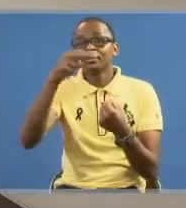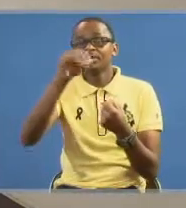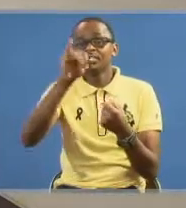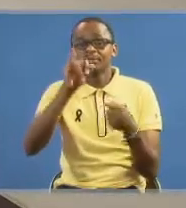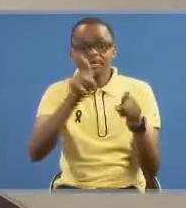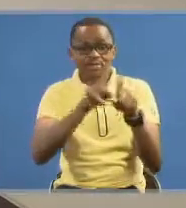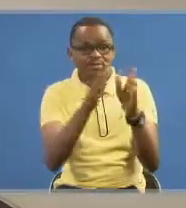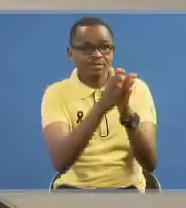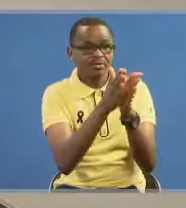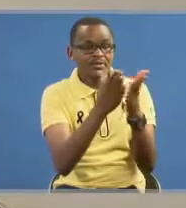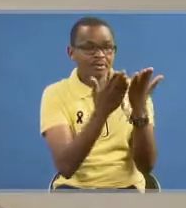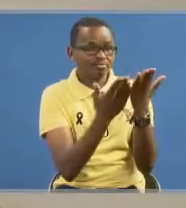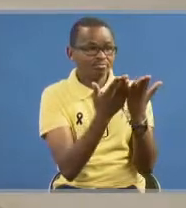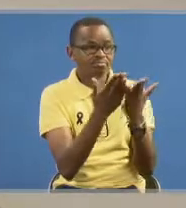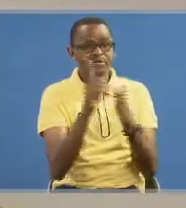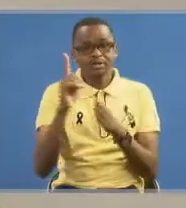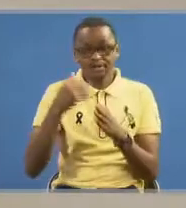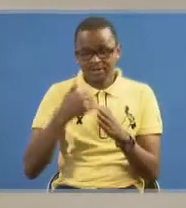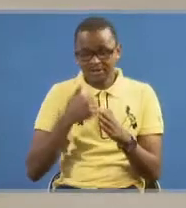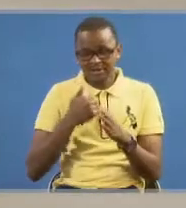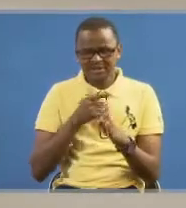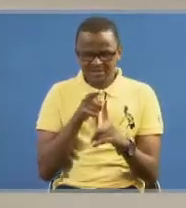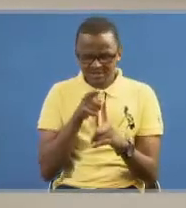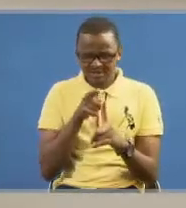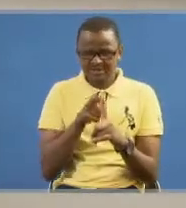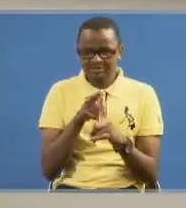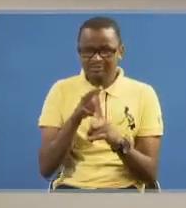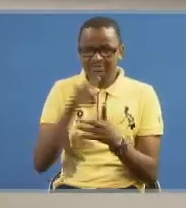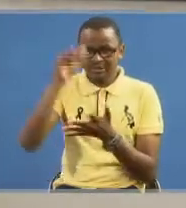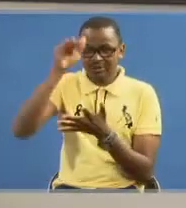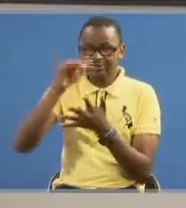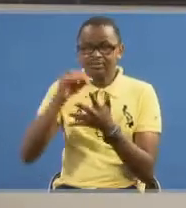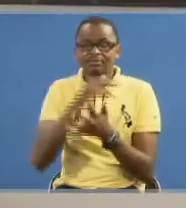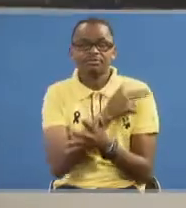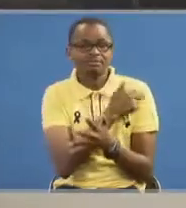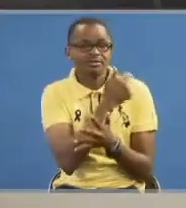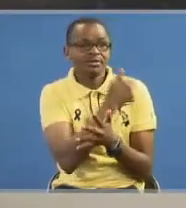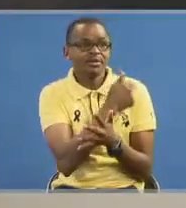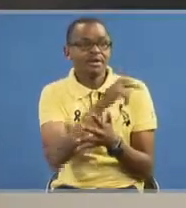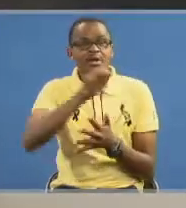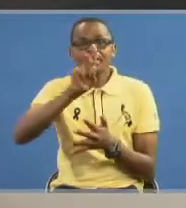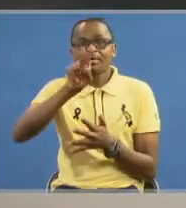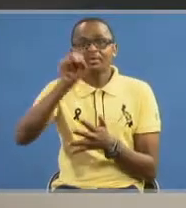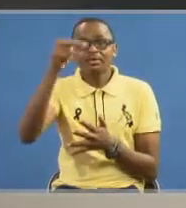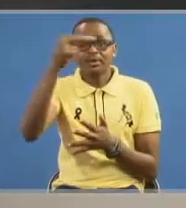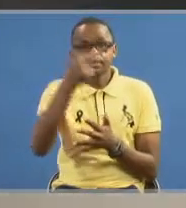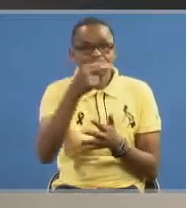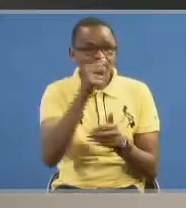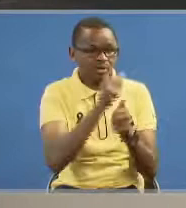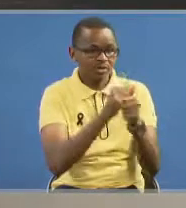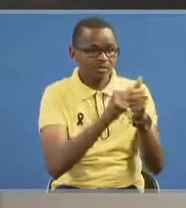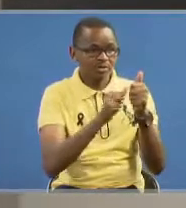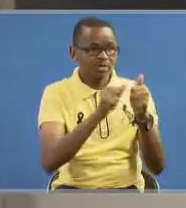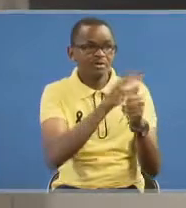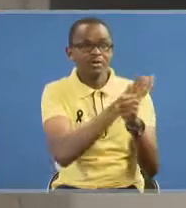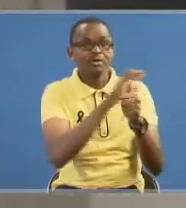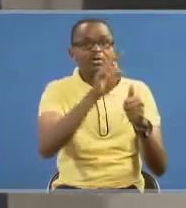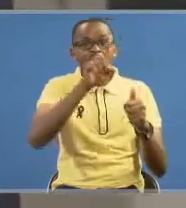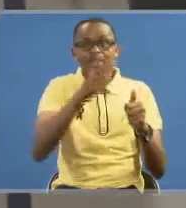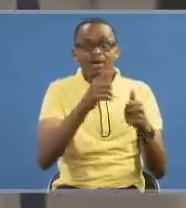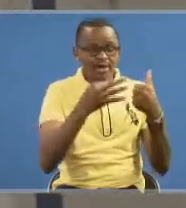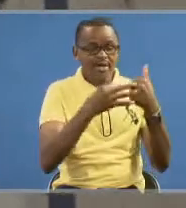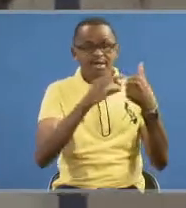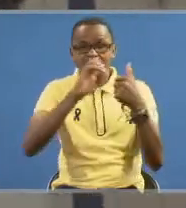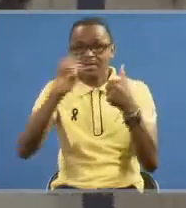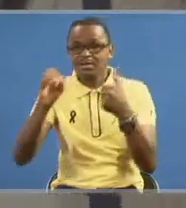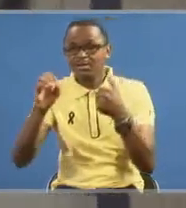will be open to the public. The main goal is to decongest the National Referral Hospital, KNH, which has a bed capacity of